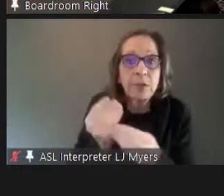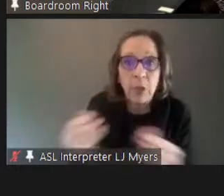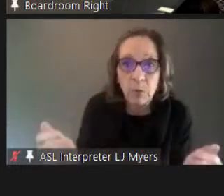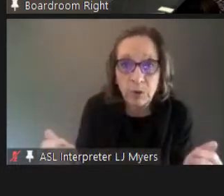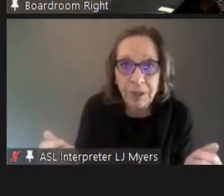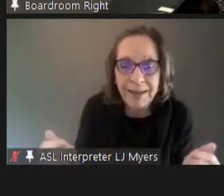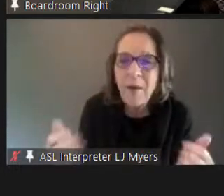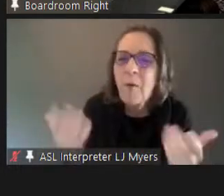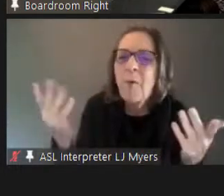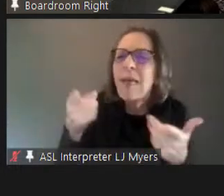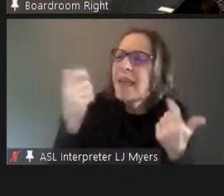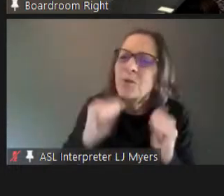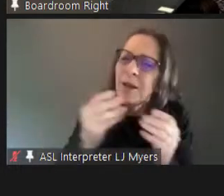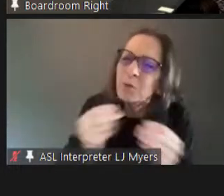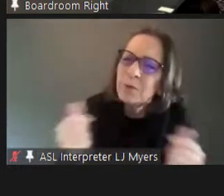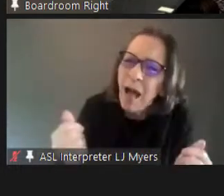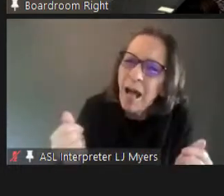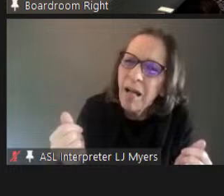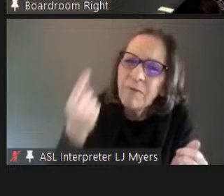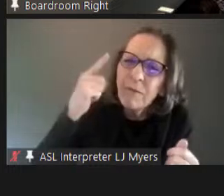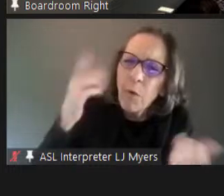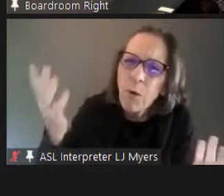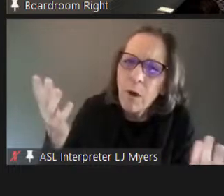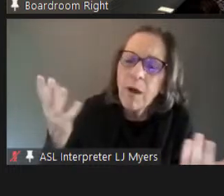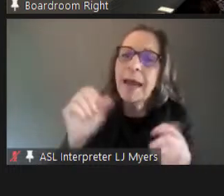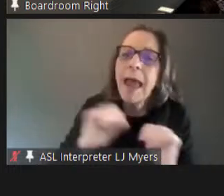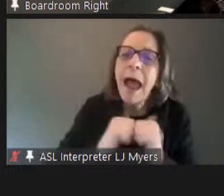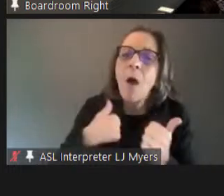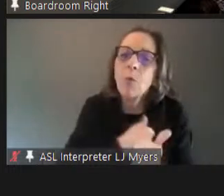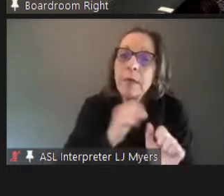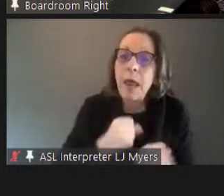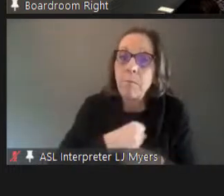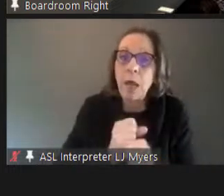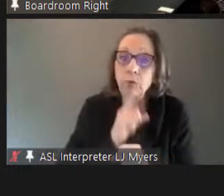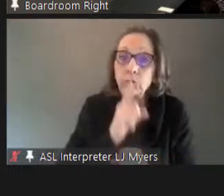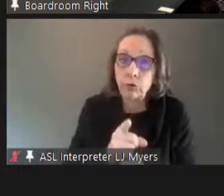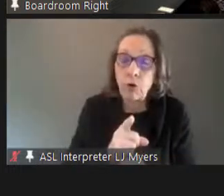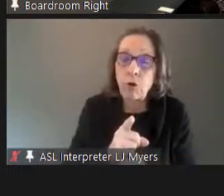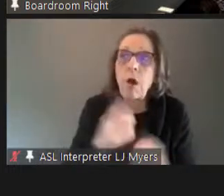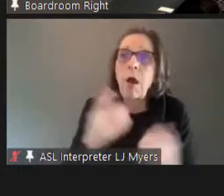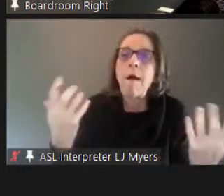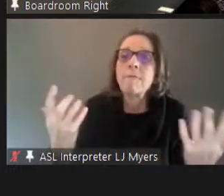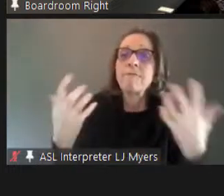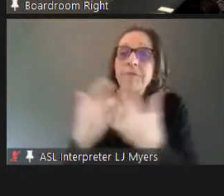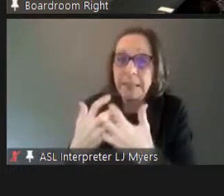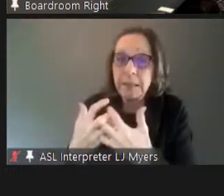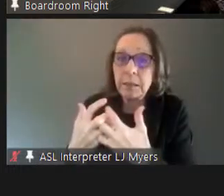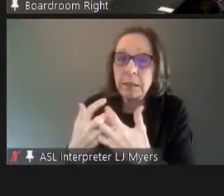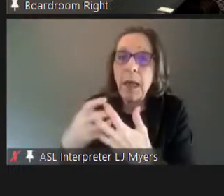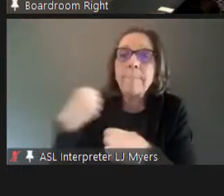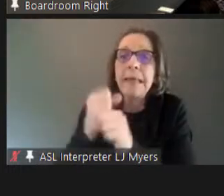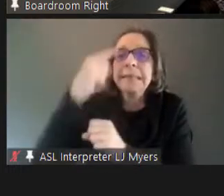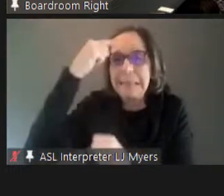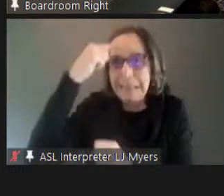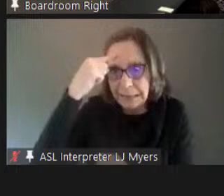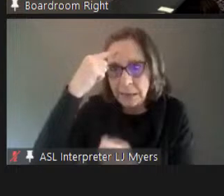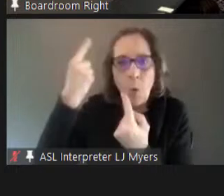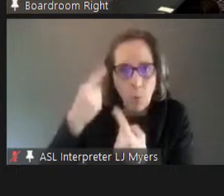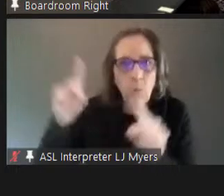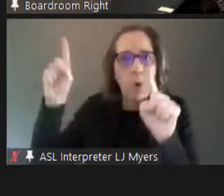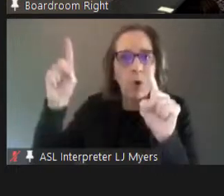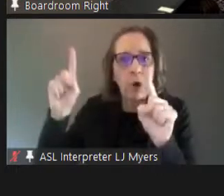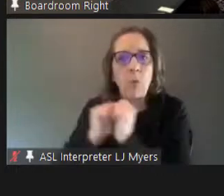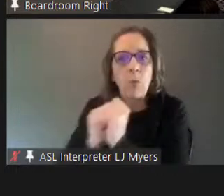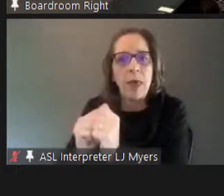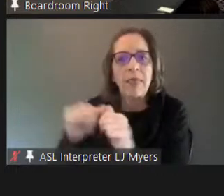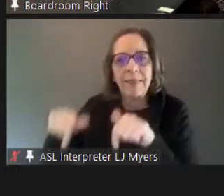solution, what are they trying to solve for, and how can we make sure that it makes sense and would work for what the agency wants